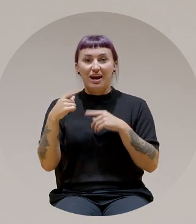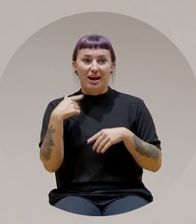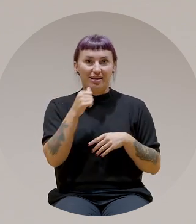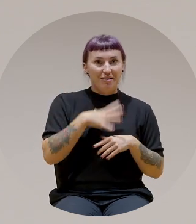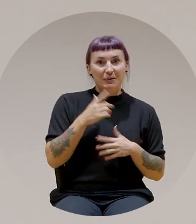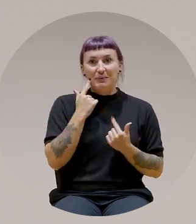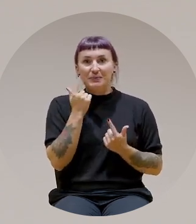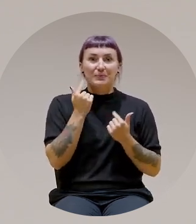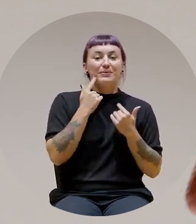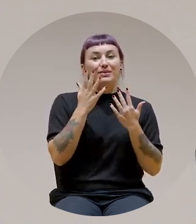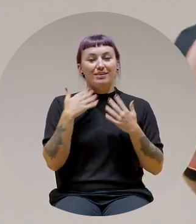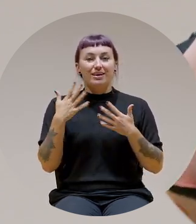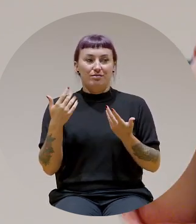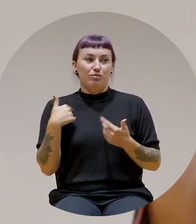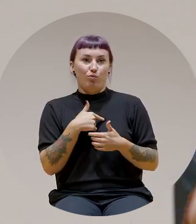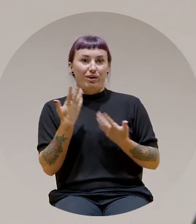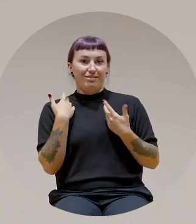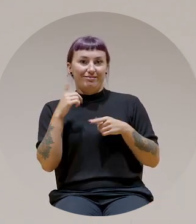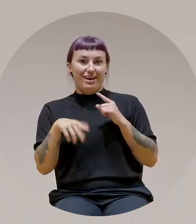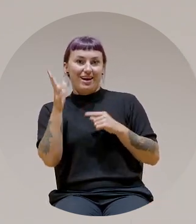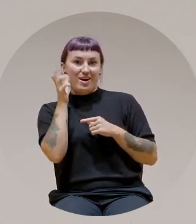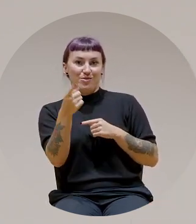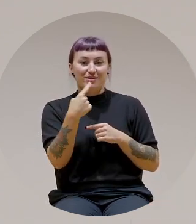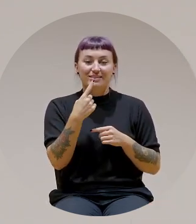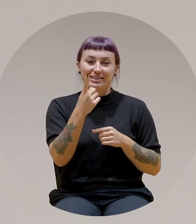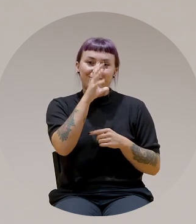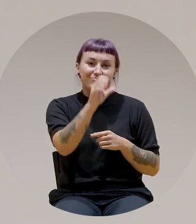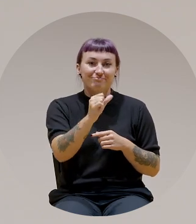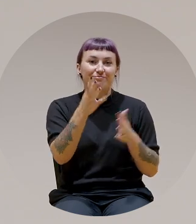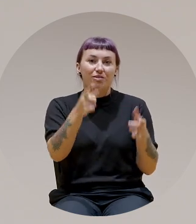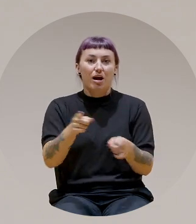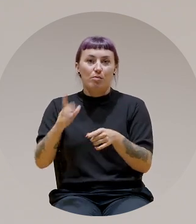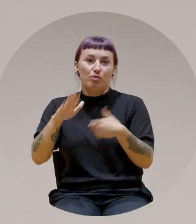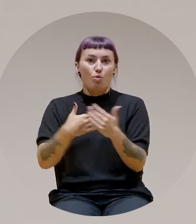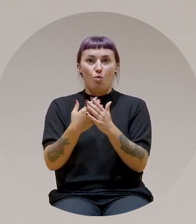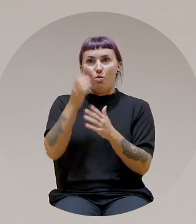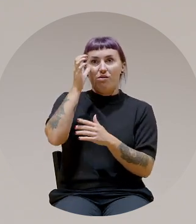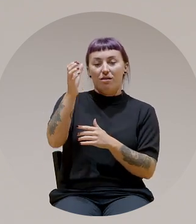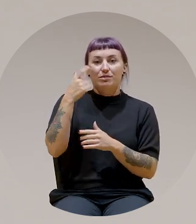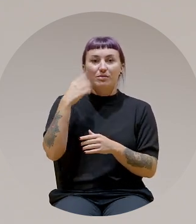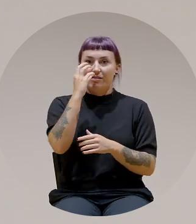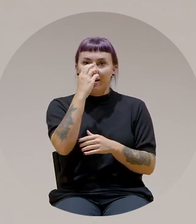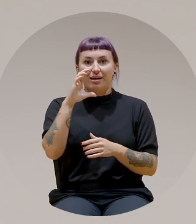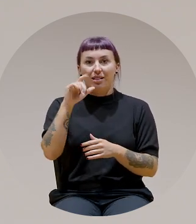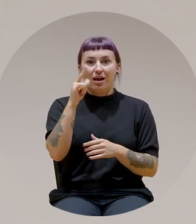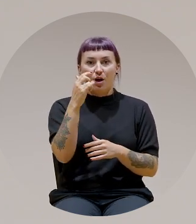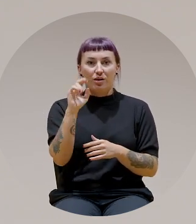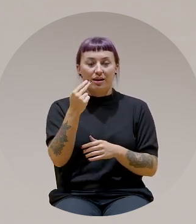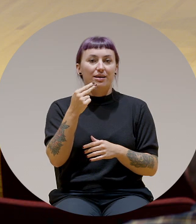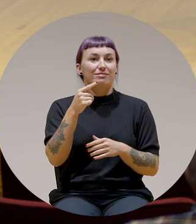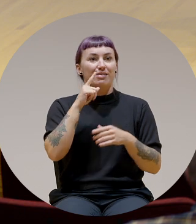just giggle, and the rest of us don't get to hear it. It's a fascinating phenomenon, this whole idea of clowning as